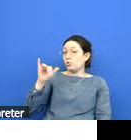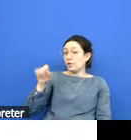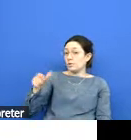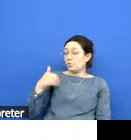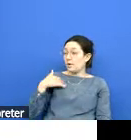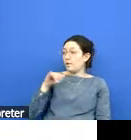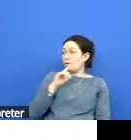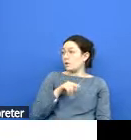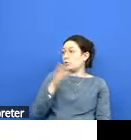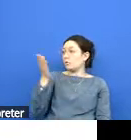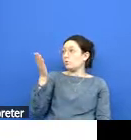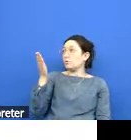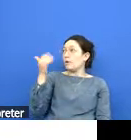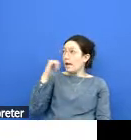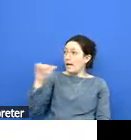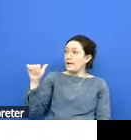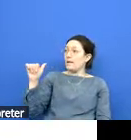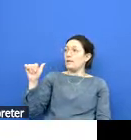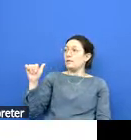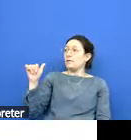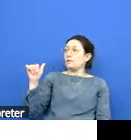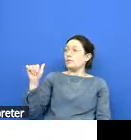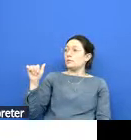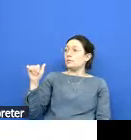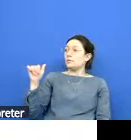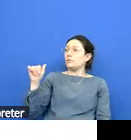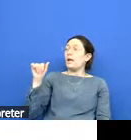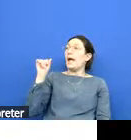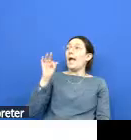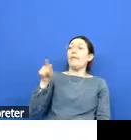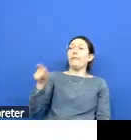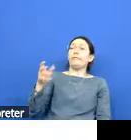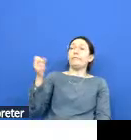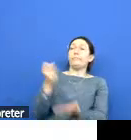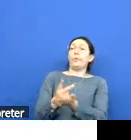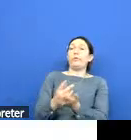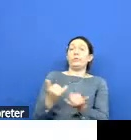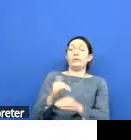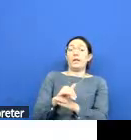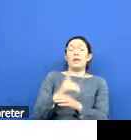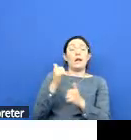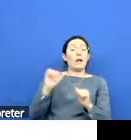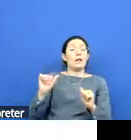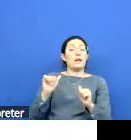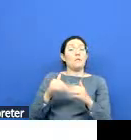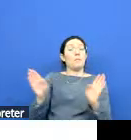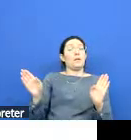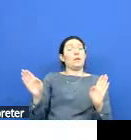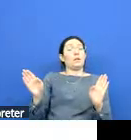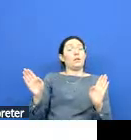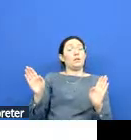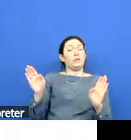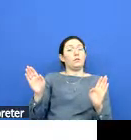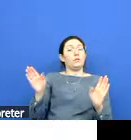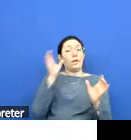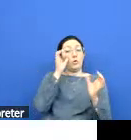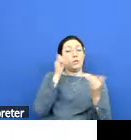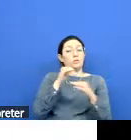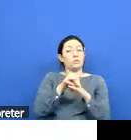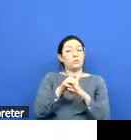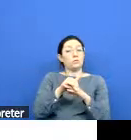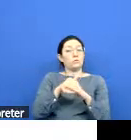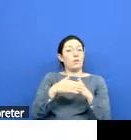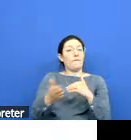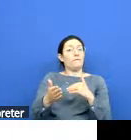Are there any public, if they get approval here, are there any public hearings left? Is there any